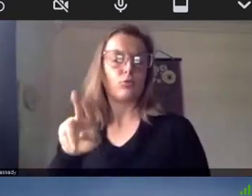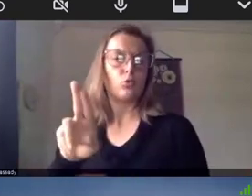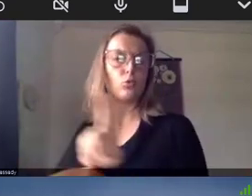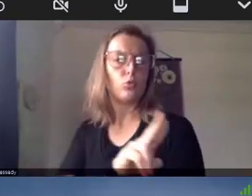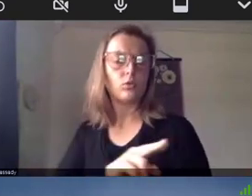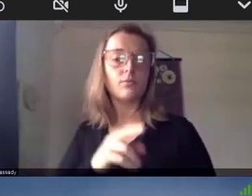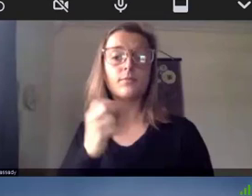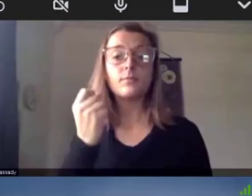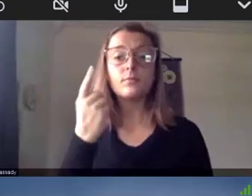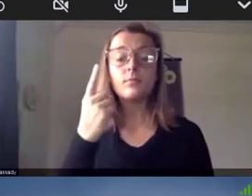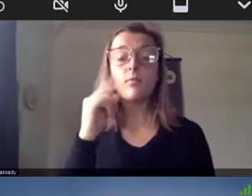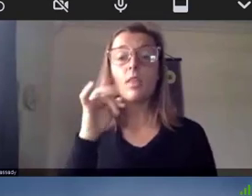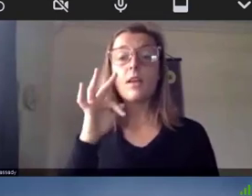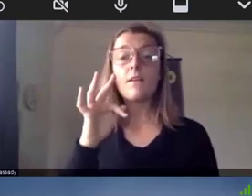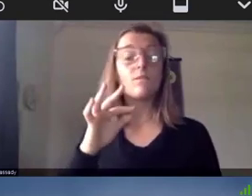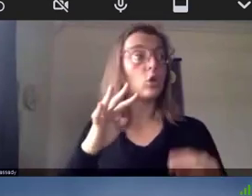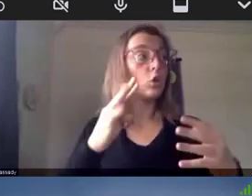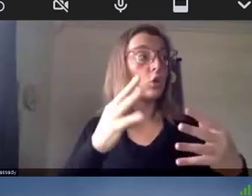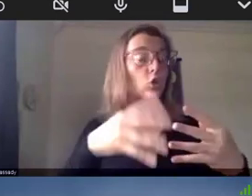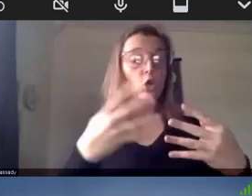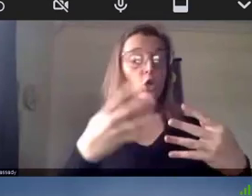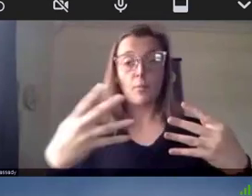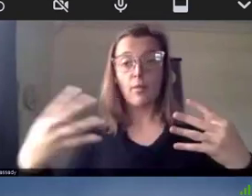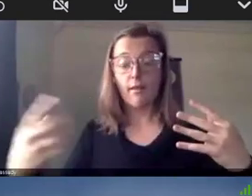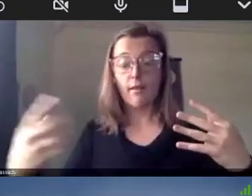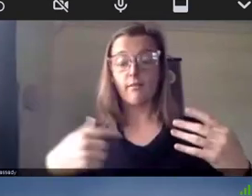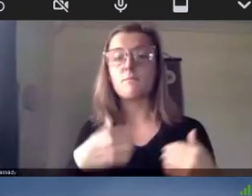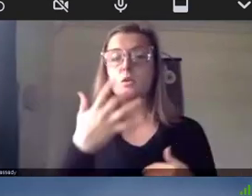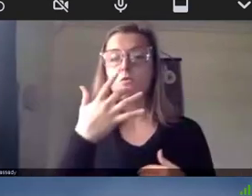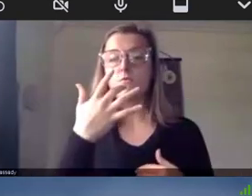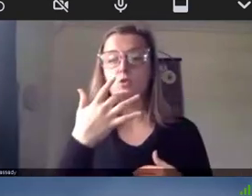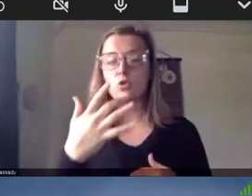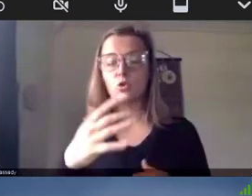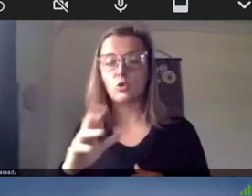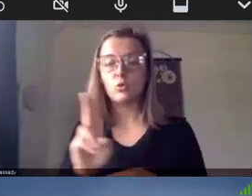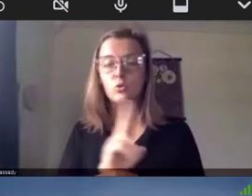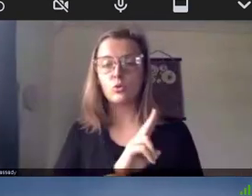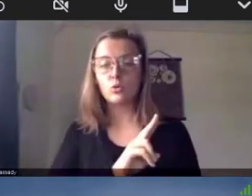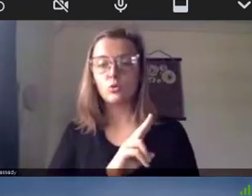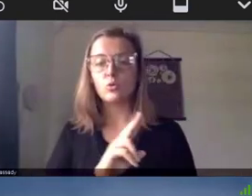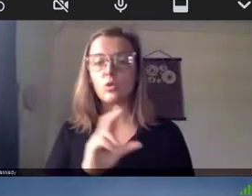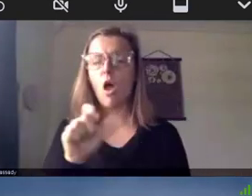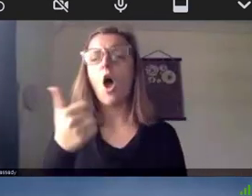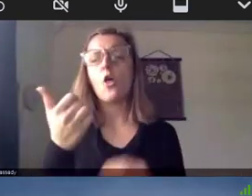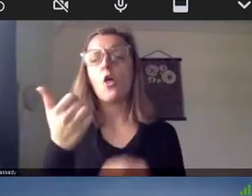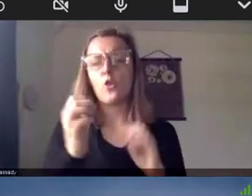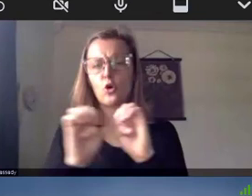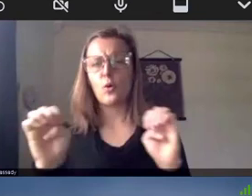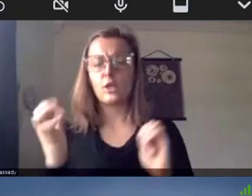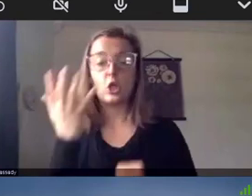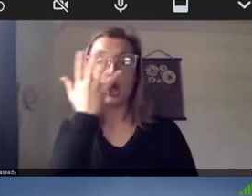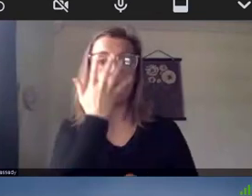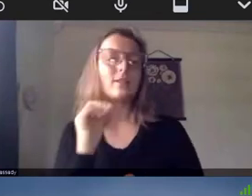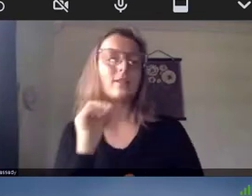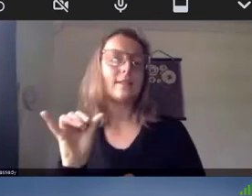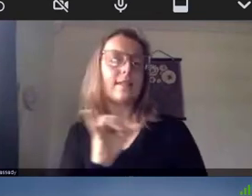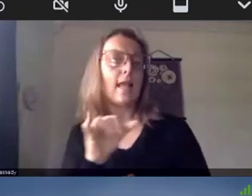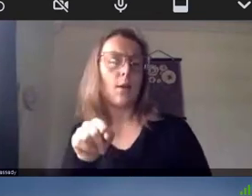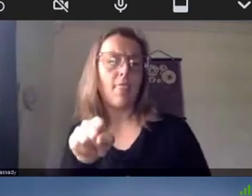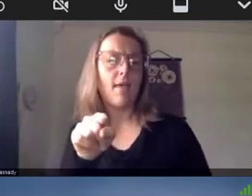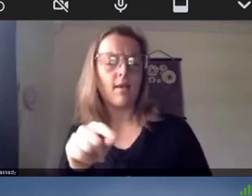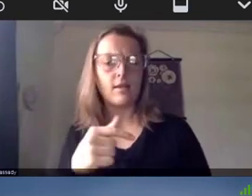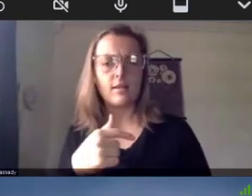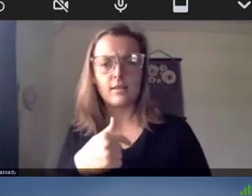then I would like to use, it's another equation that looks the same as this. And I think I'm just trying to find different values of